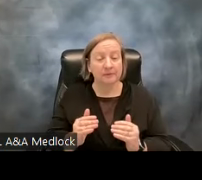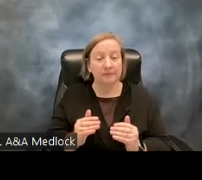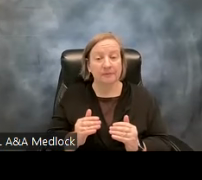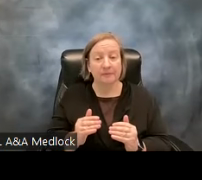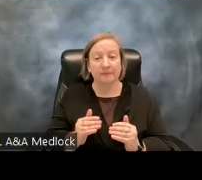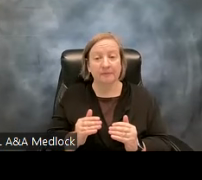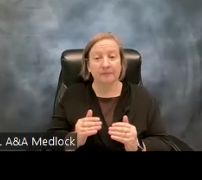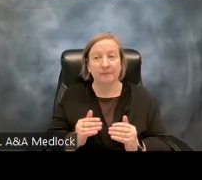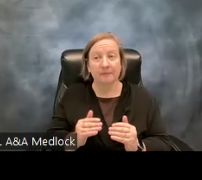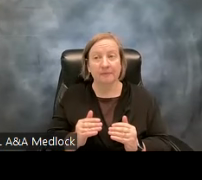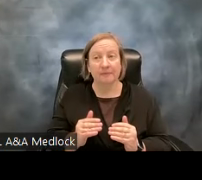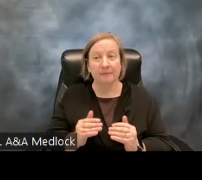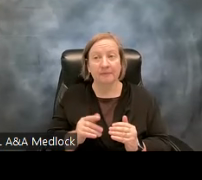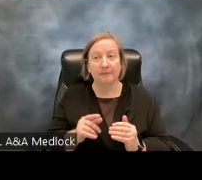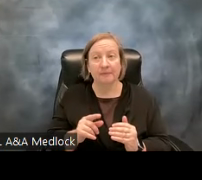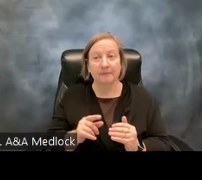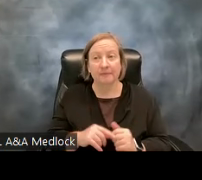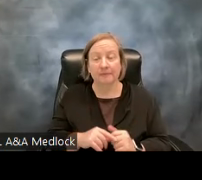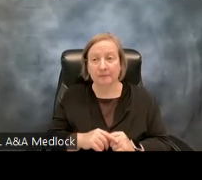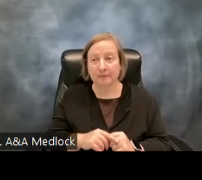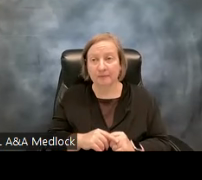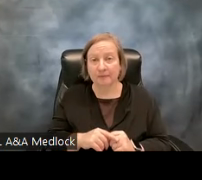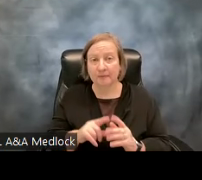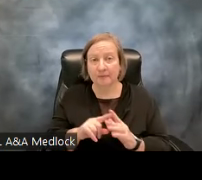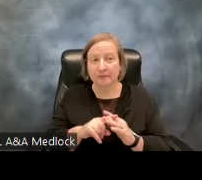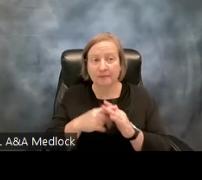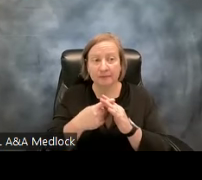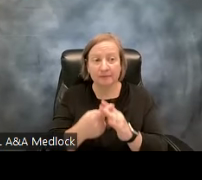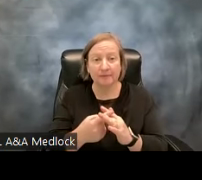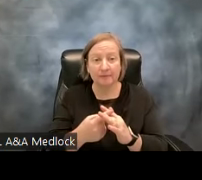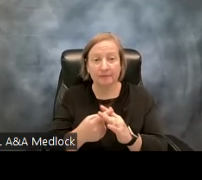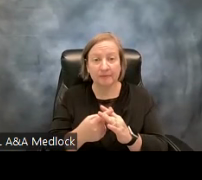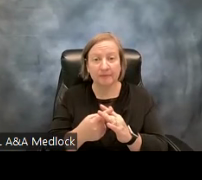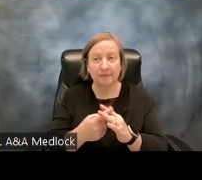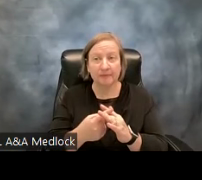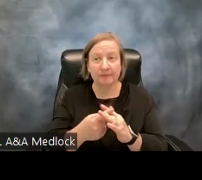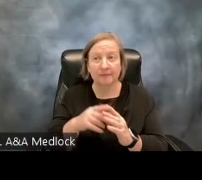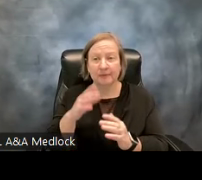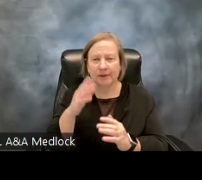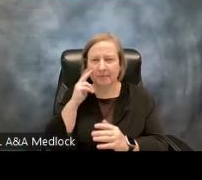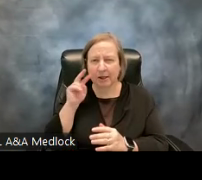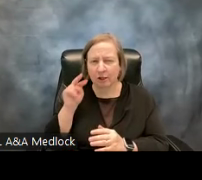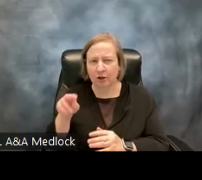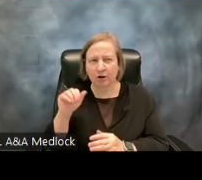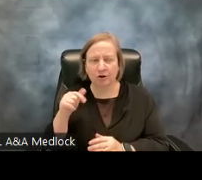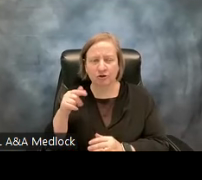to start discussing. Okay, let me see the agenda because,